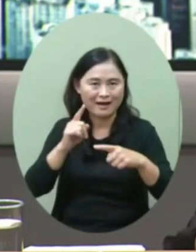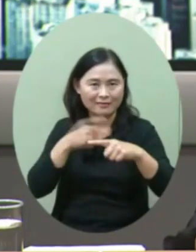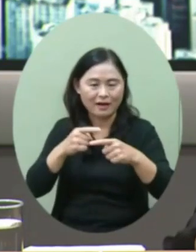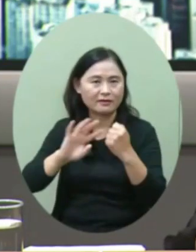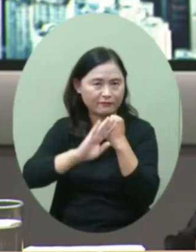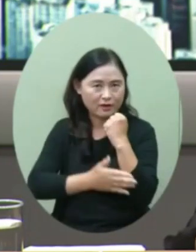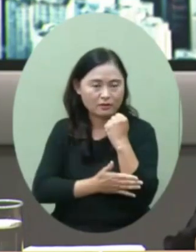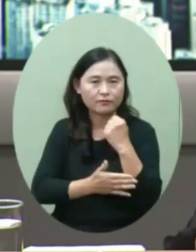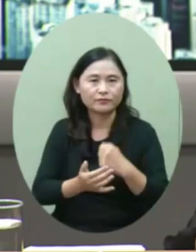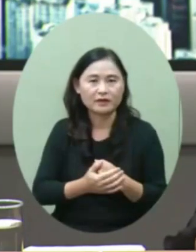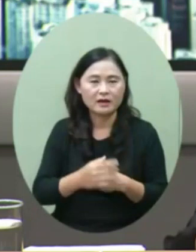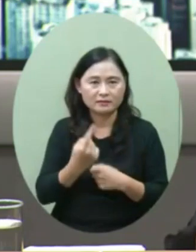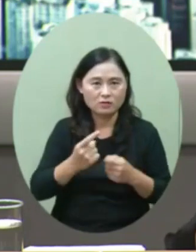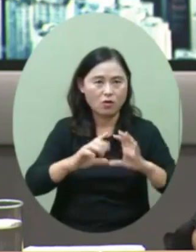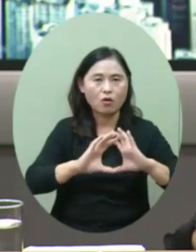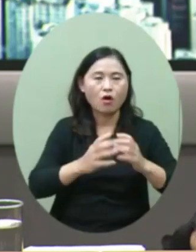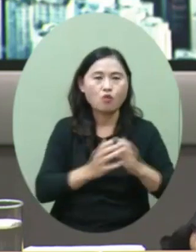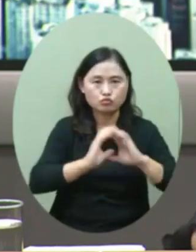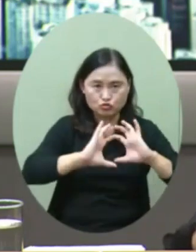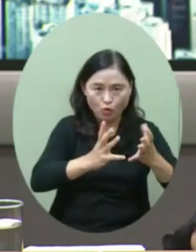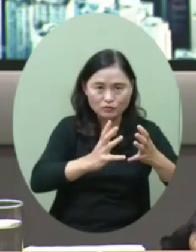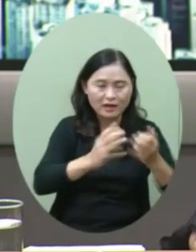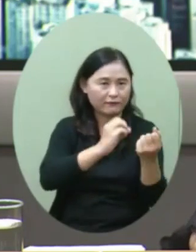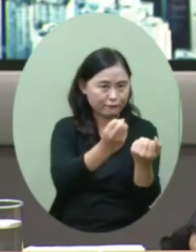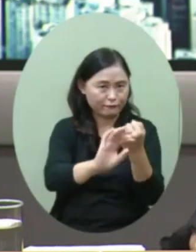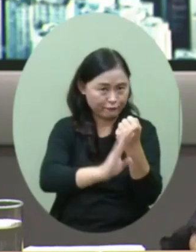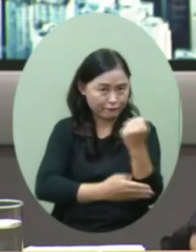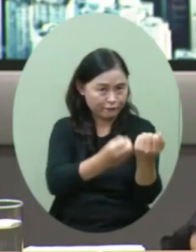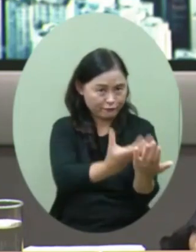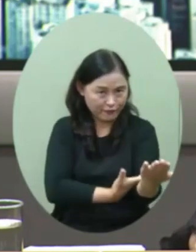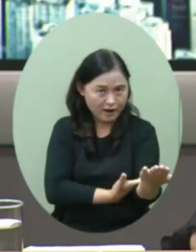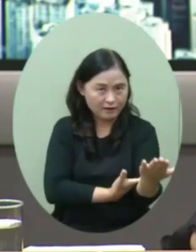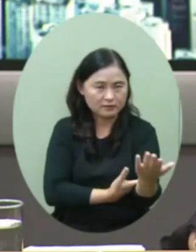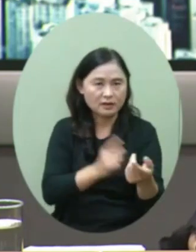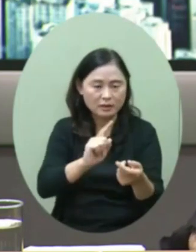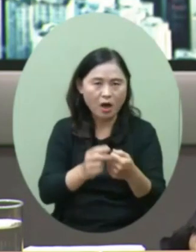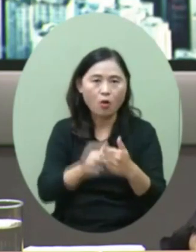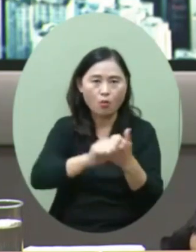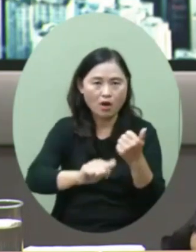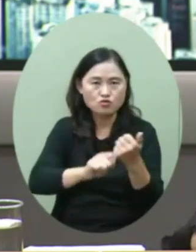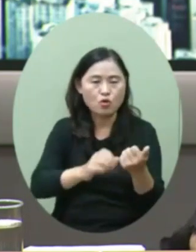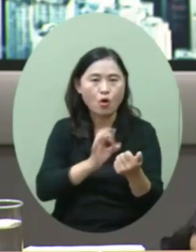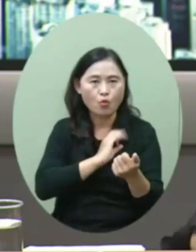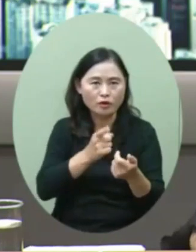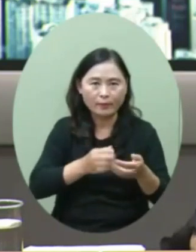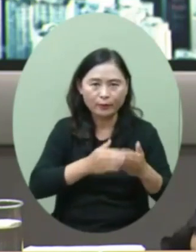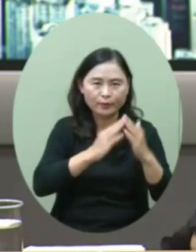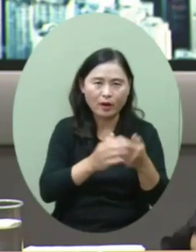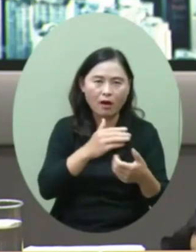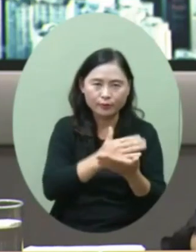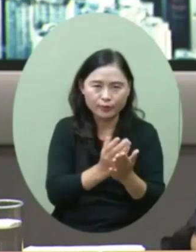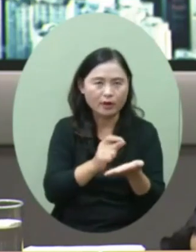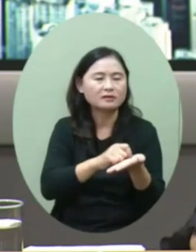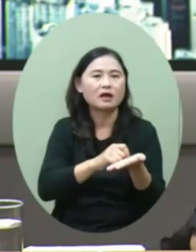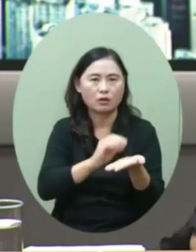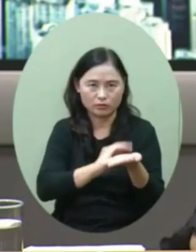it contains three special features. First, about the composition